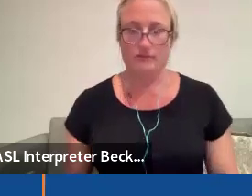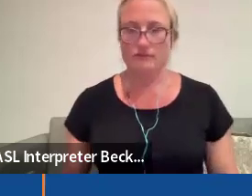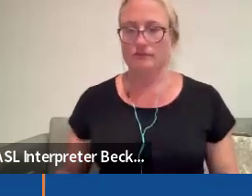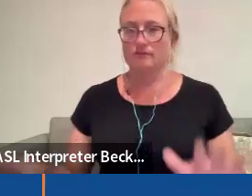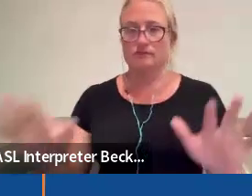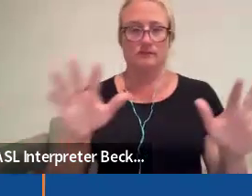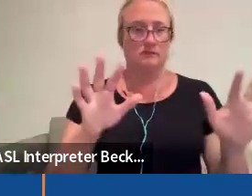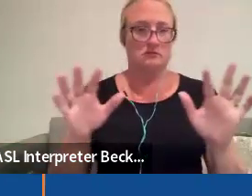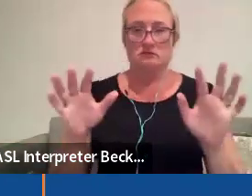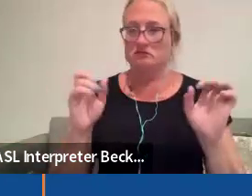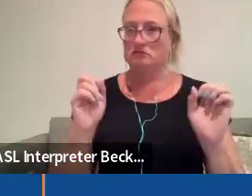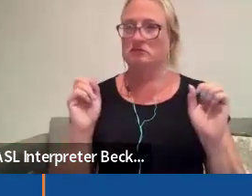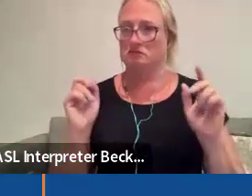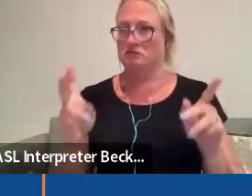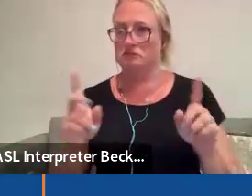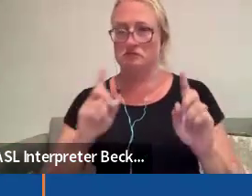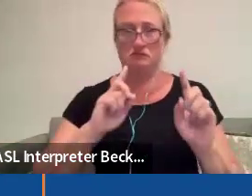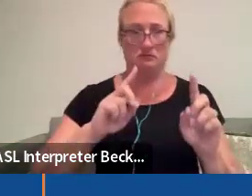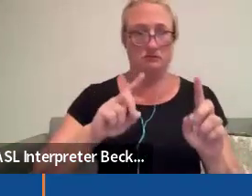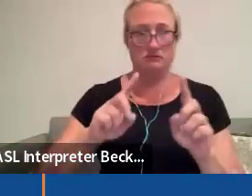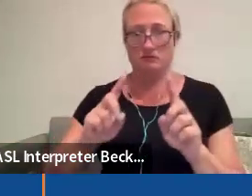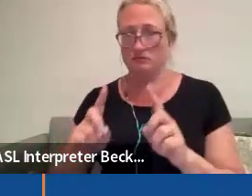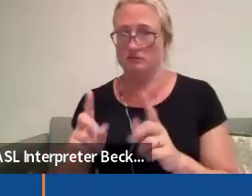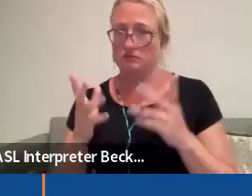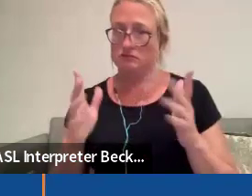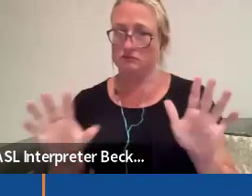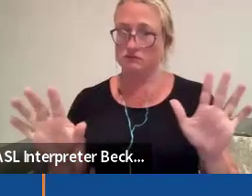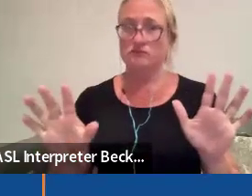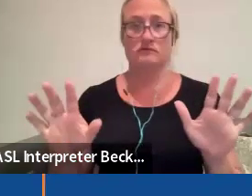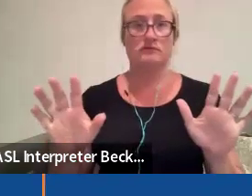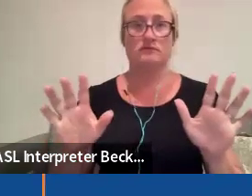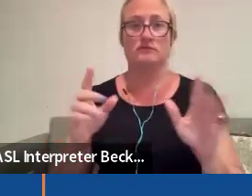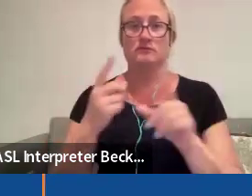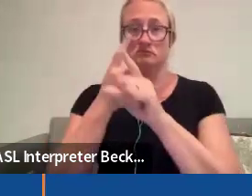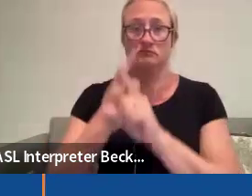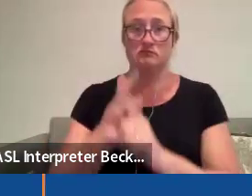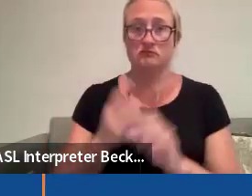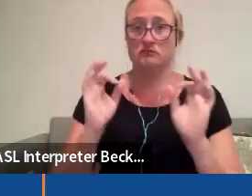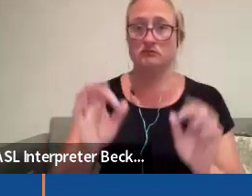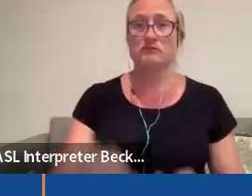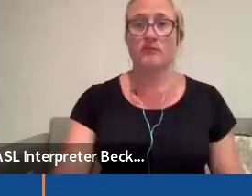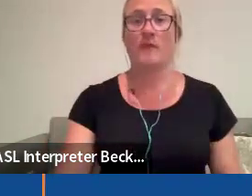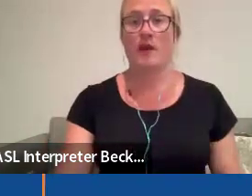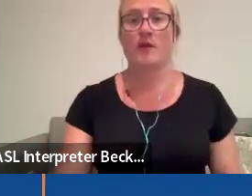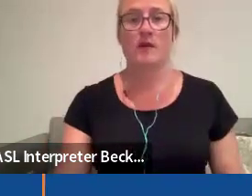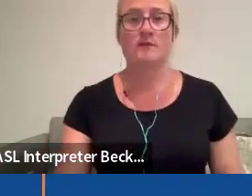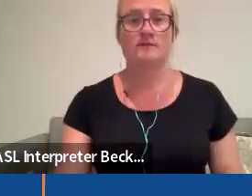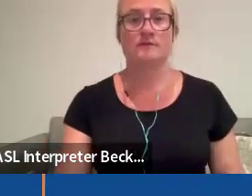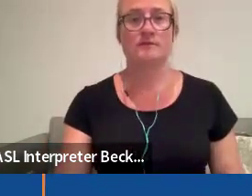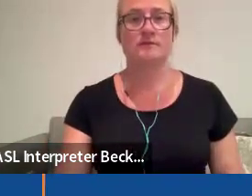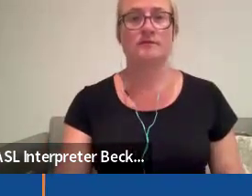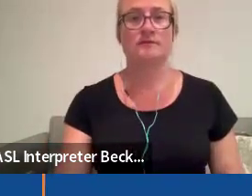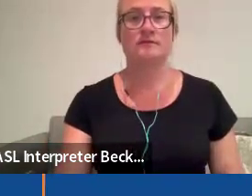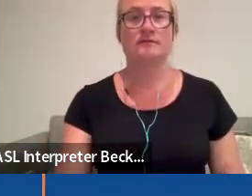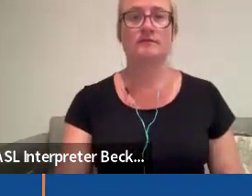Okay, it's been about a minute now. We'll see a lot of answers came in, all correct. So you'll want to go in the